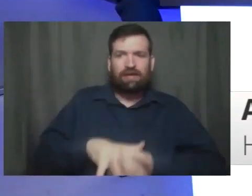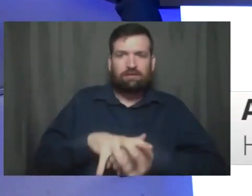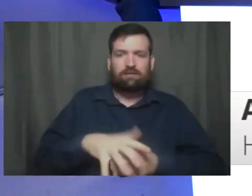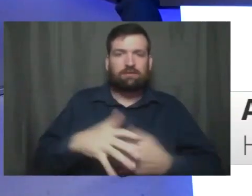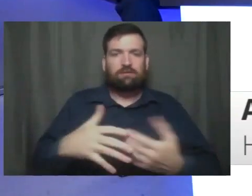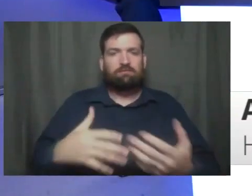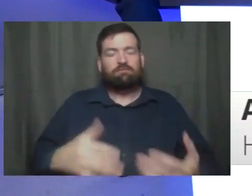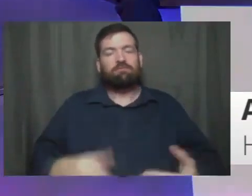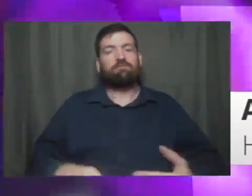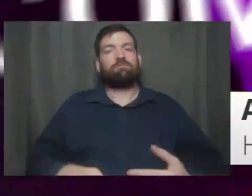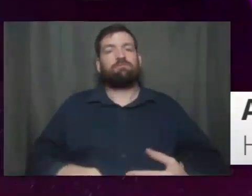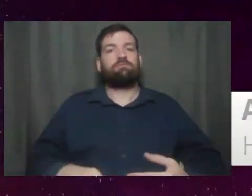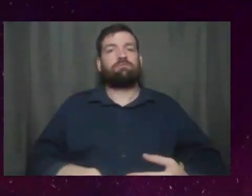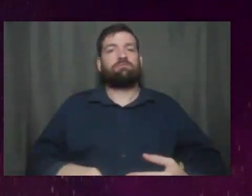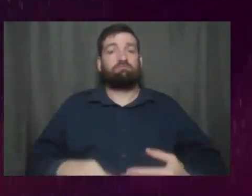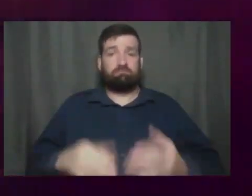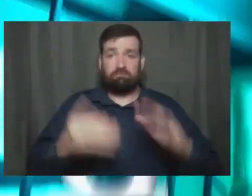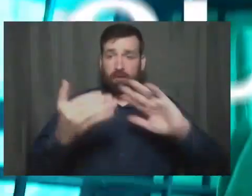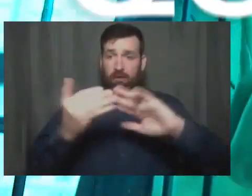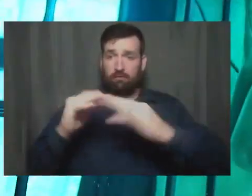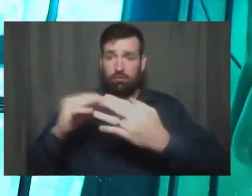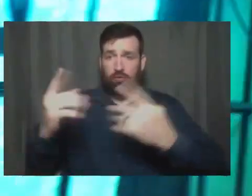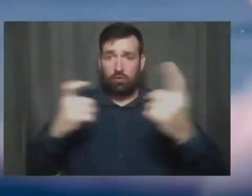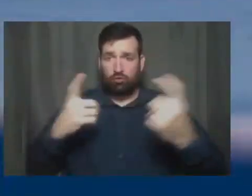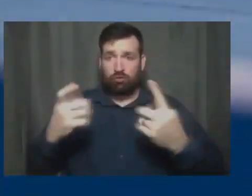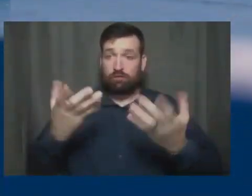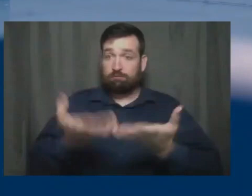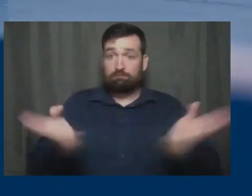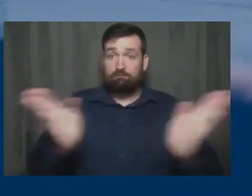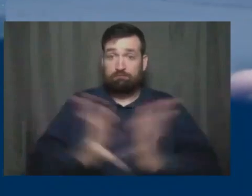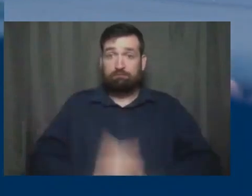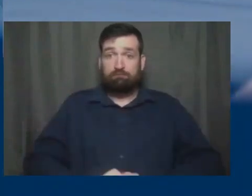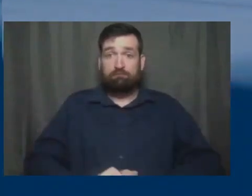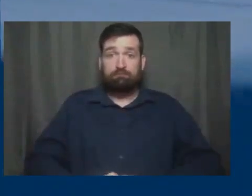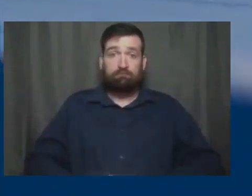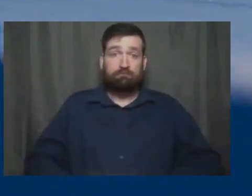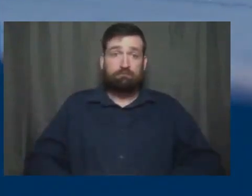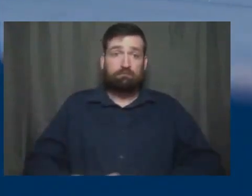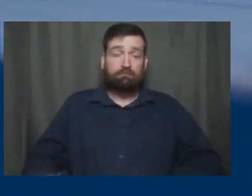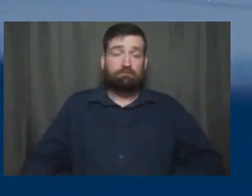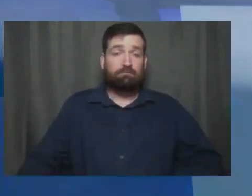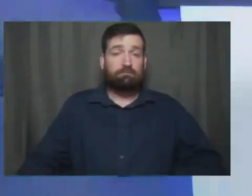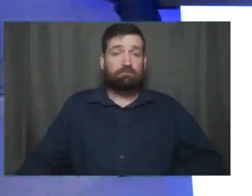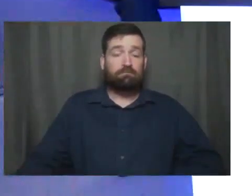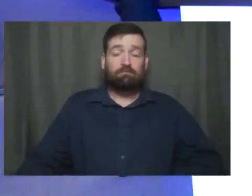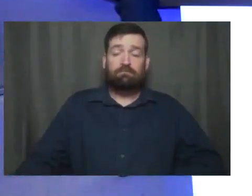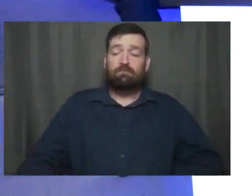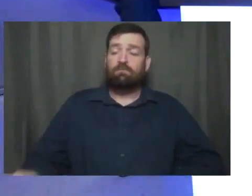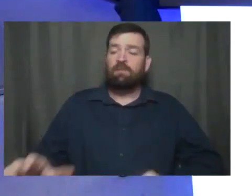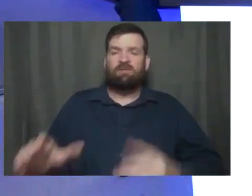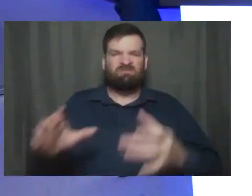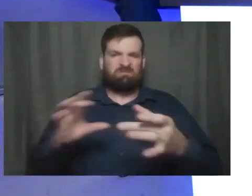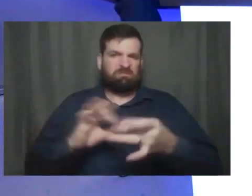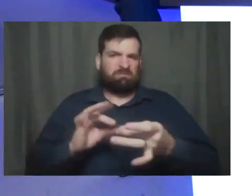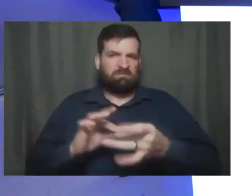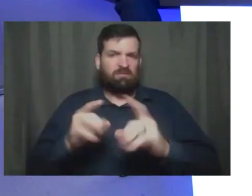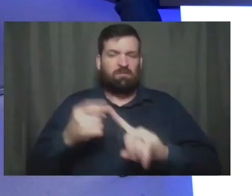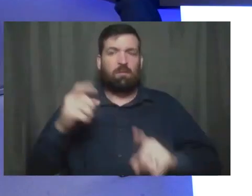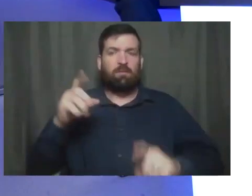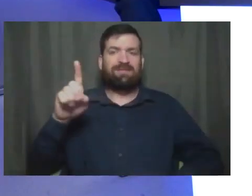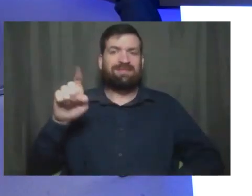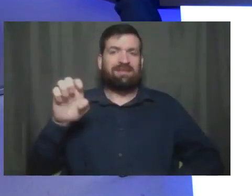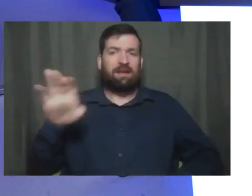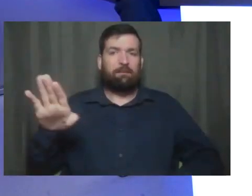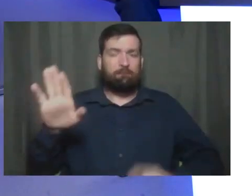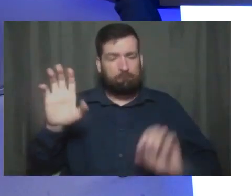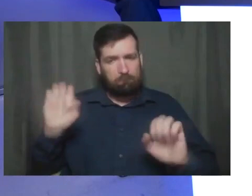let's get to some community questions. We'll weave those throughout this morning. But question, more of a comment from Deb, but also saying that you could feel